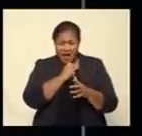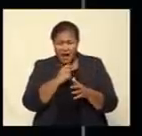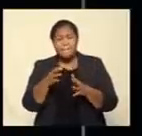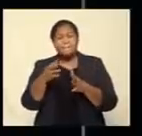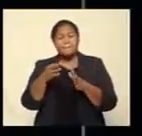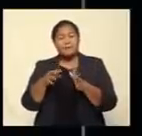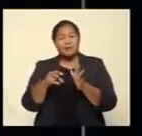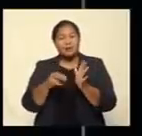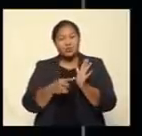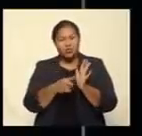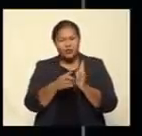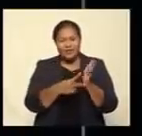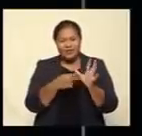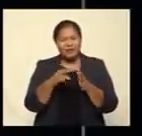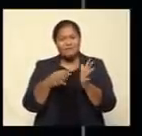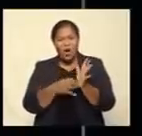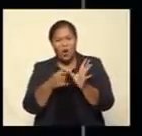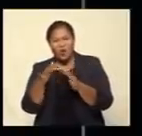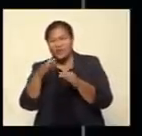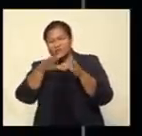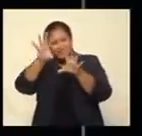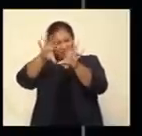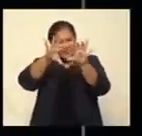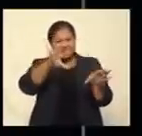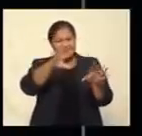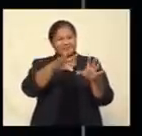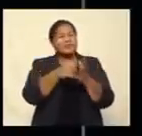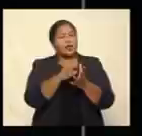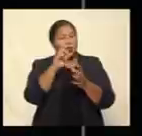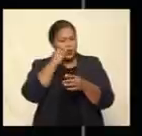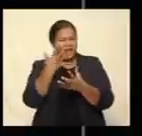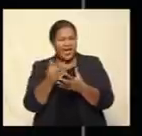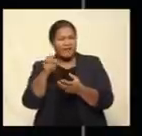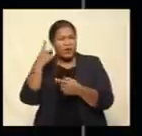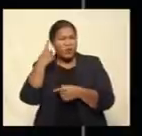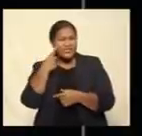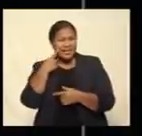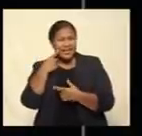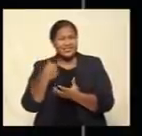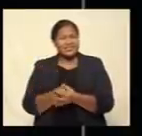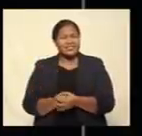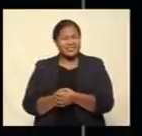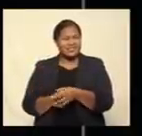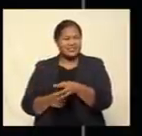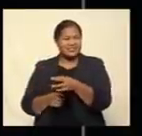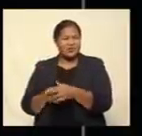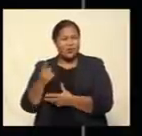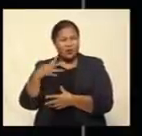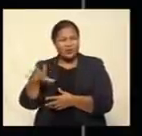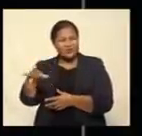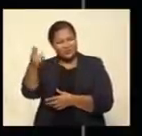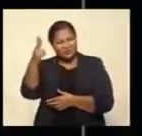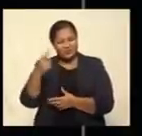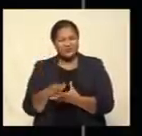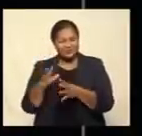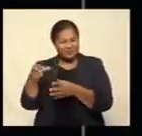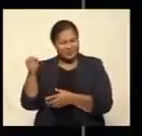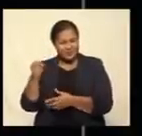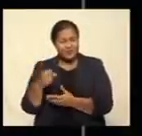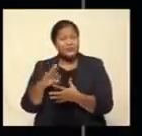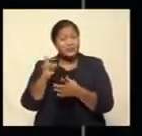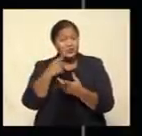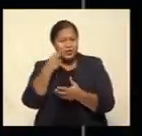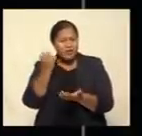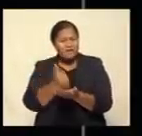and Cunningham will face water cuts or intermittent supply for the next few days. The Water Authority of Fiji confirms supply is